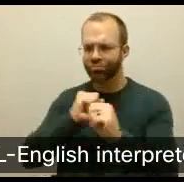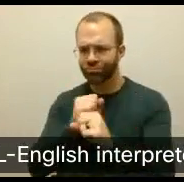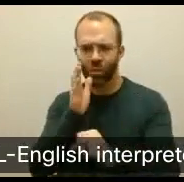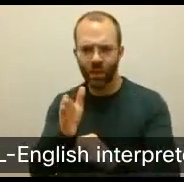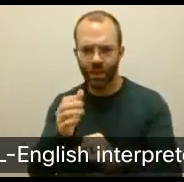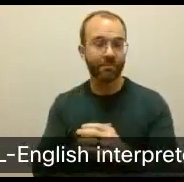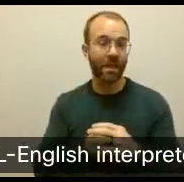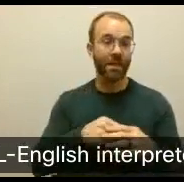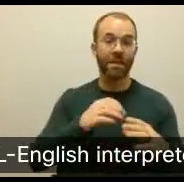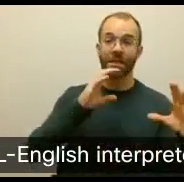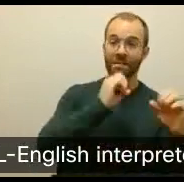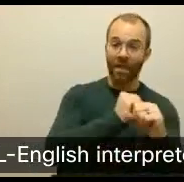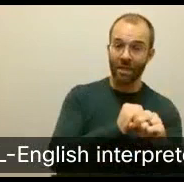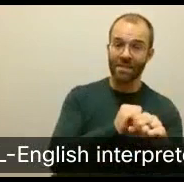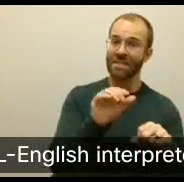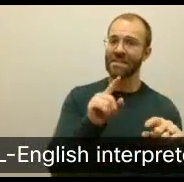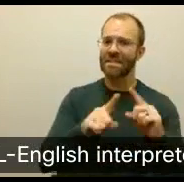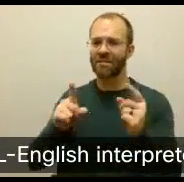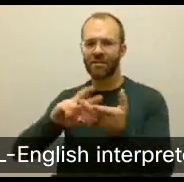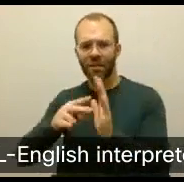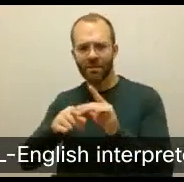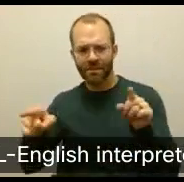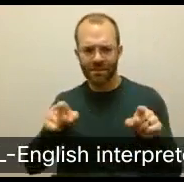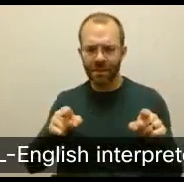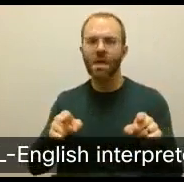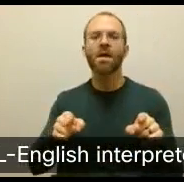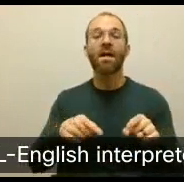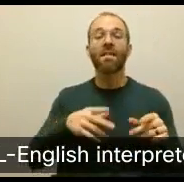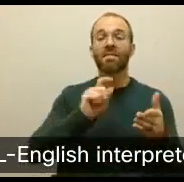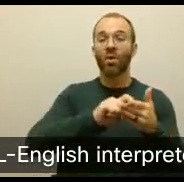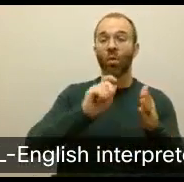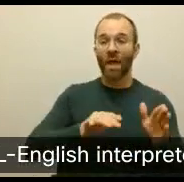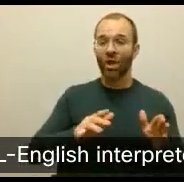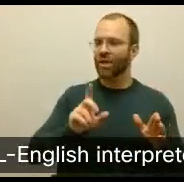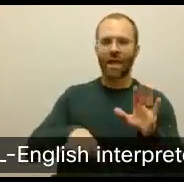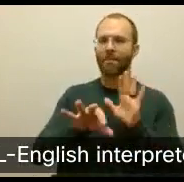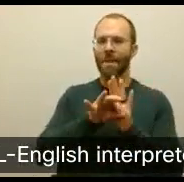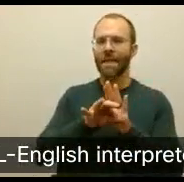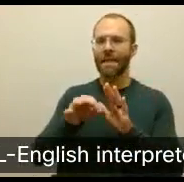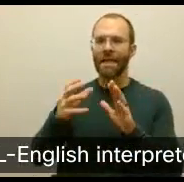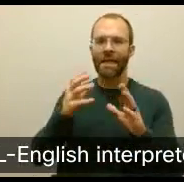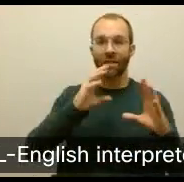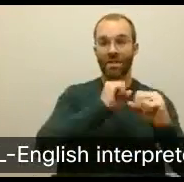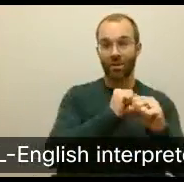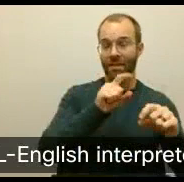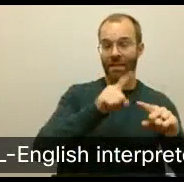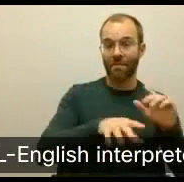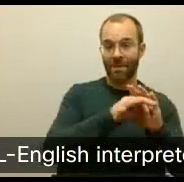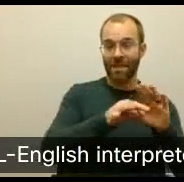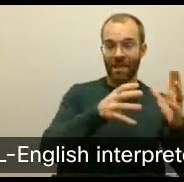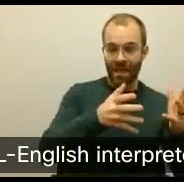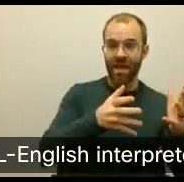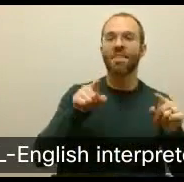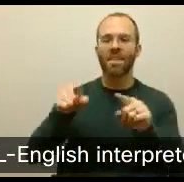different purposes, and paraphrasing will allow the writer, to choose information that is relevant to their task, topic,